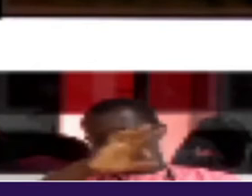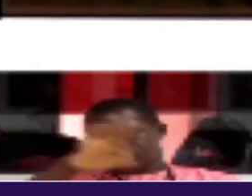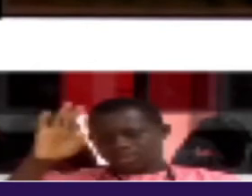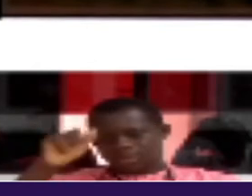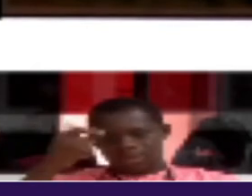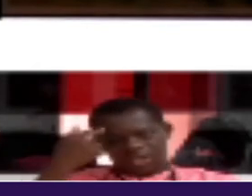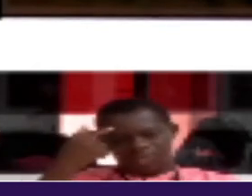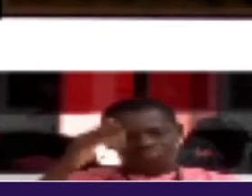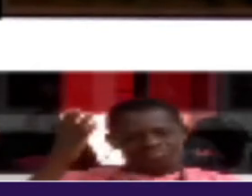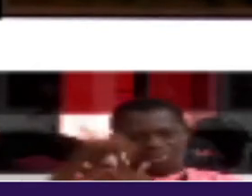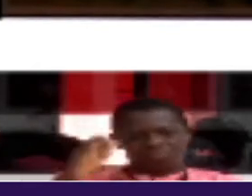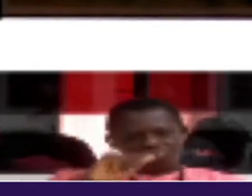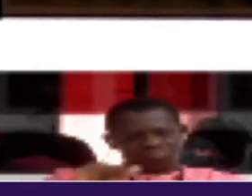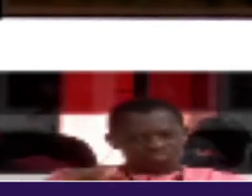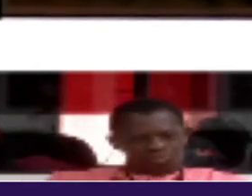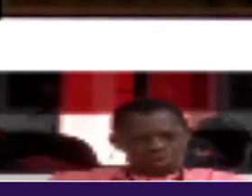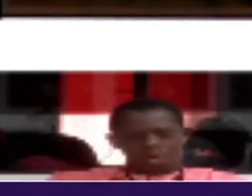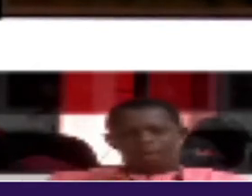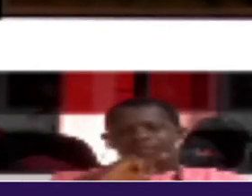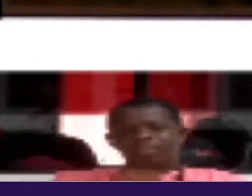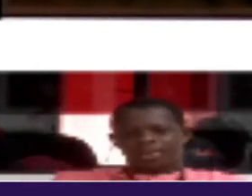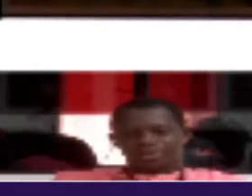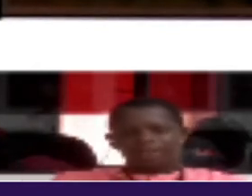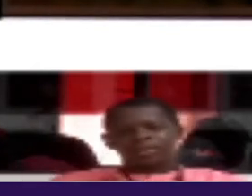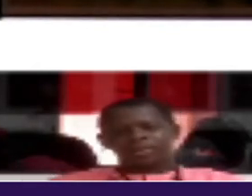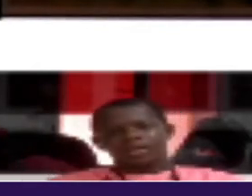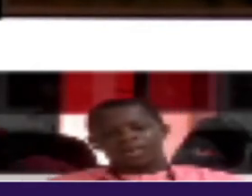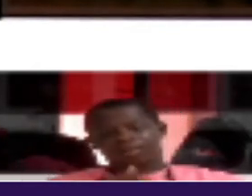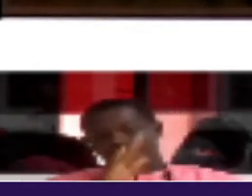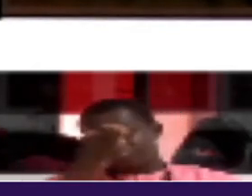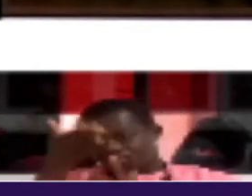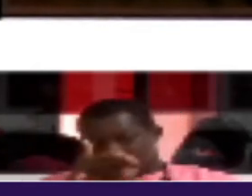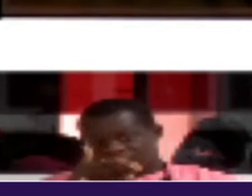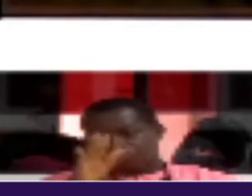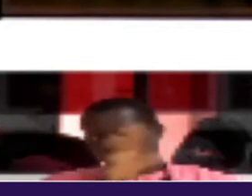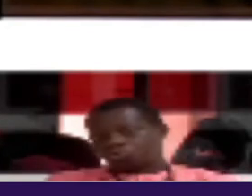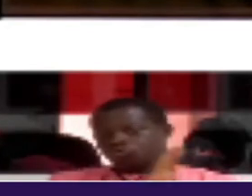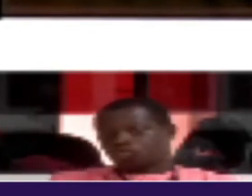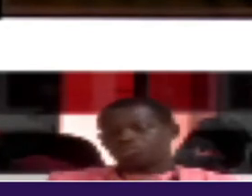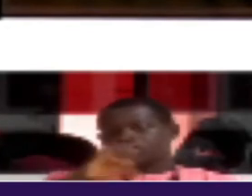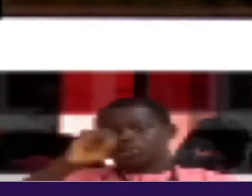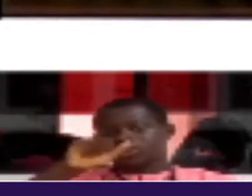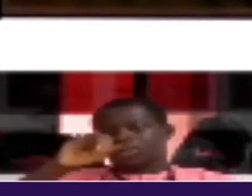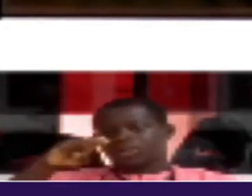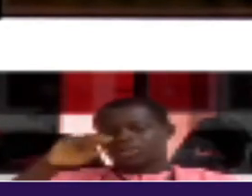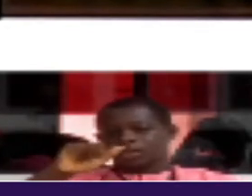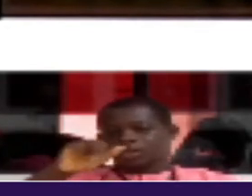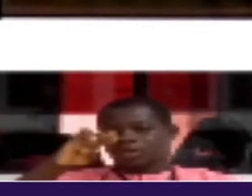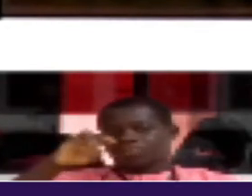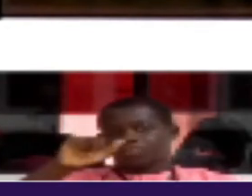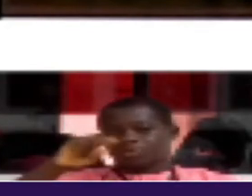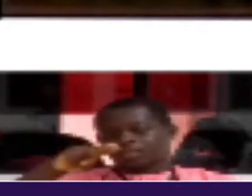And this man, how to call it, Sana Manjang, also was a store man. But for me, I was not given